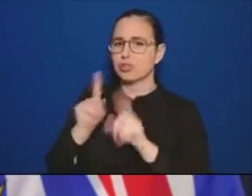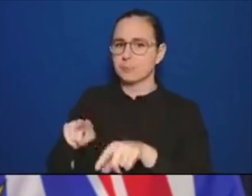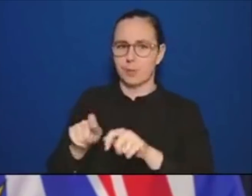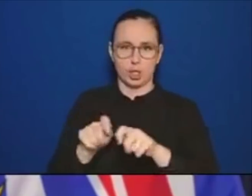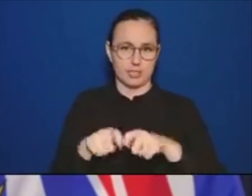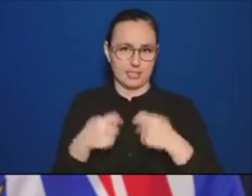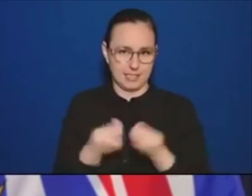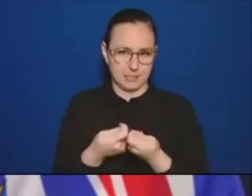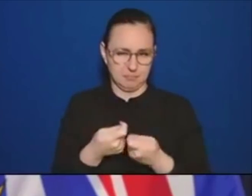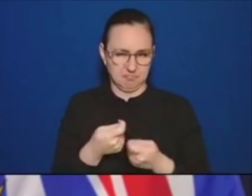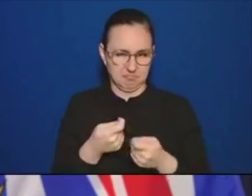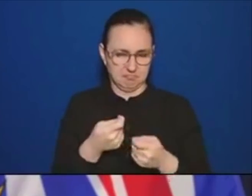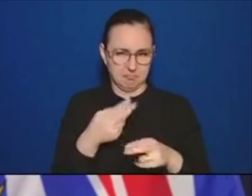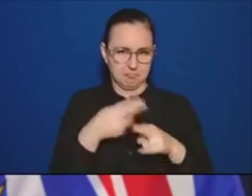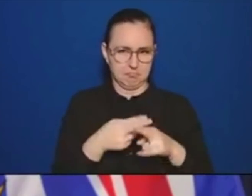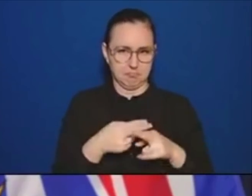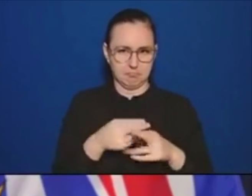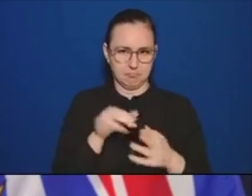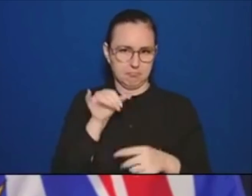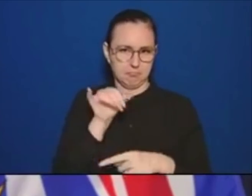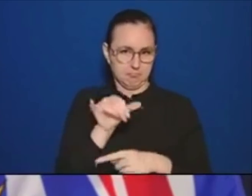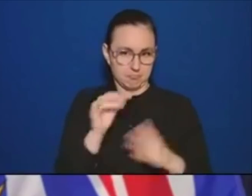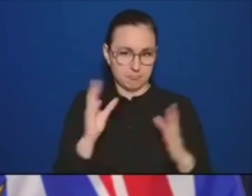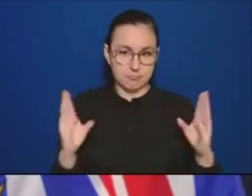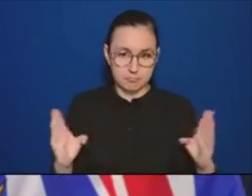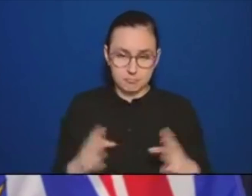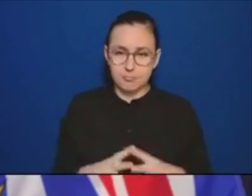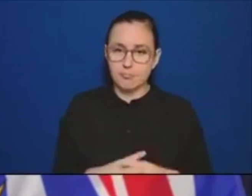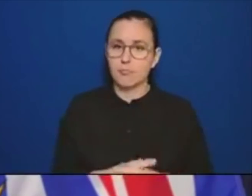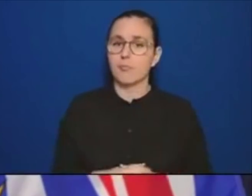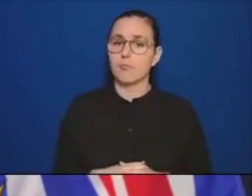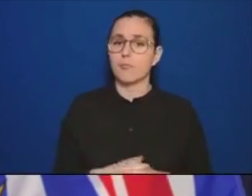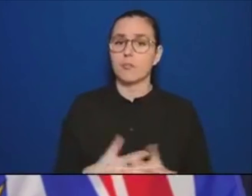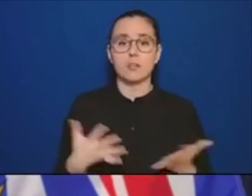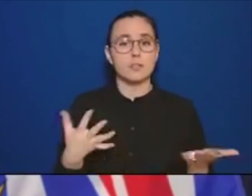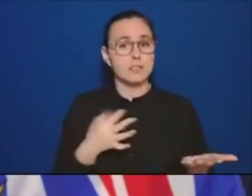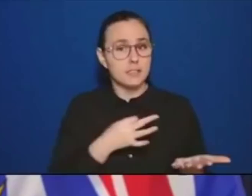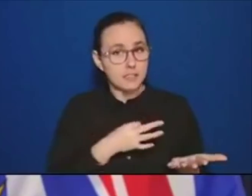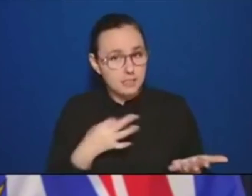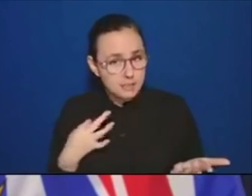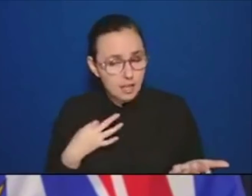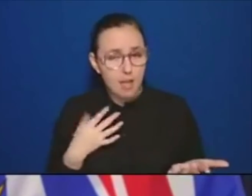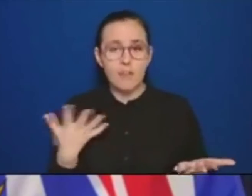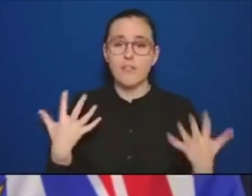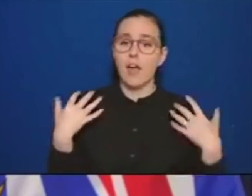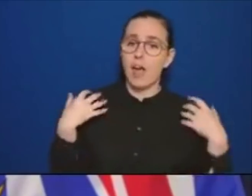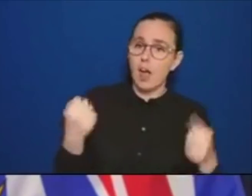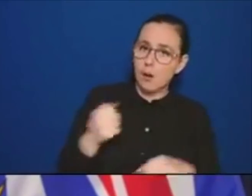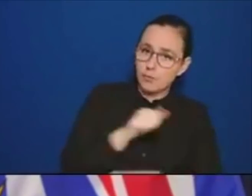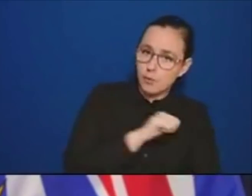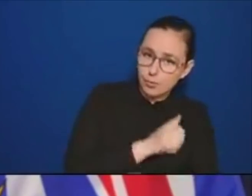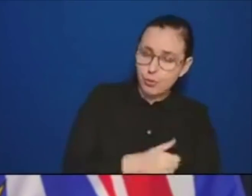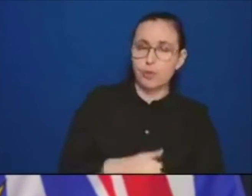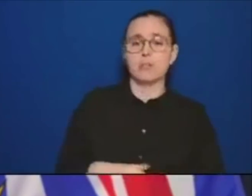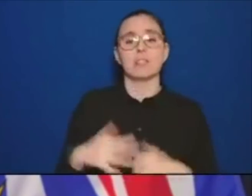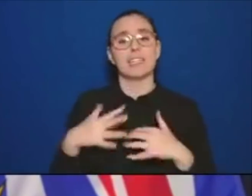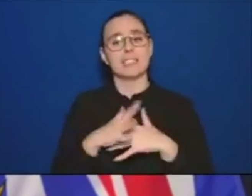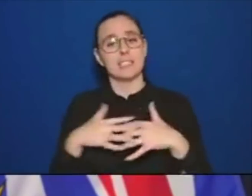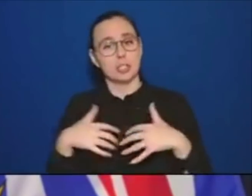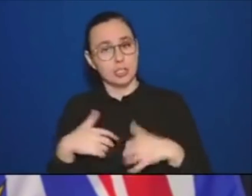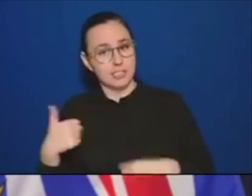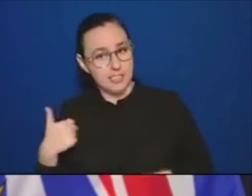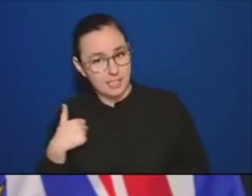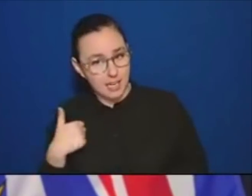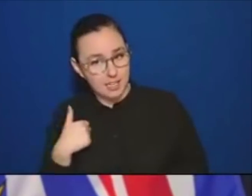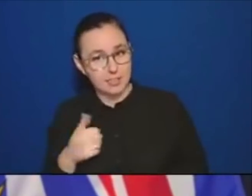Emergency Services Society, the First Nation Health Authority, Indigenous Services Canada, and Emergency Management BC will all